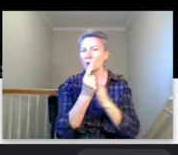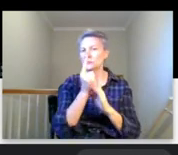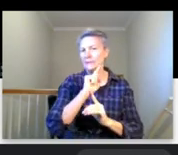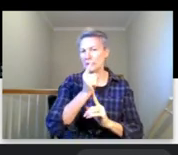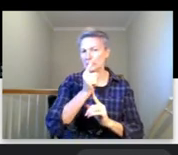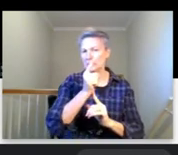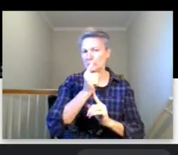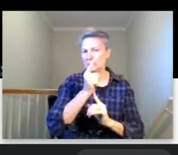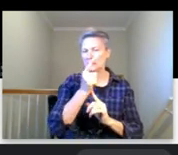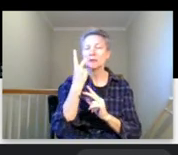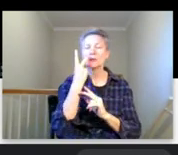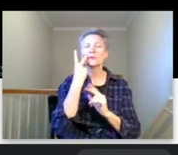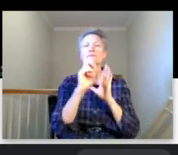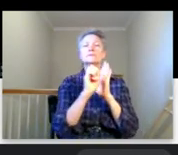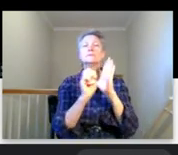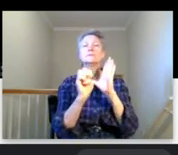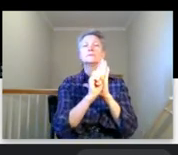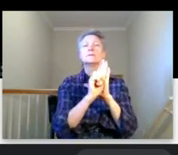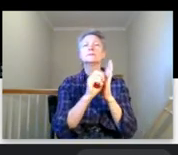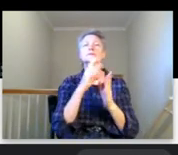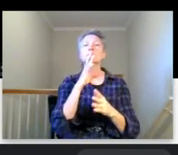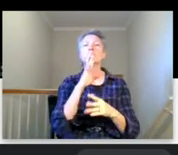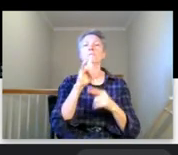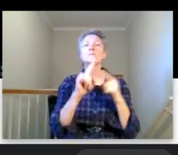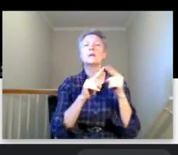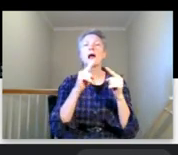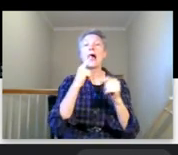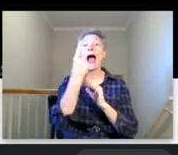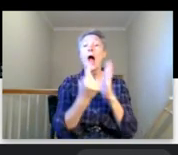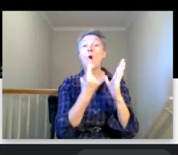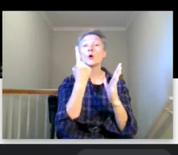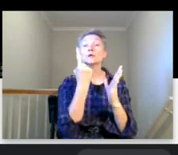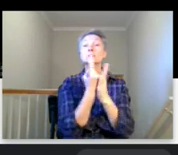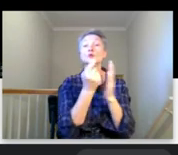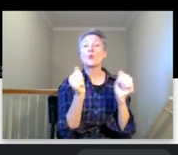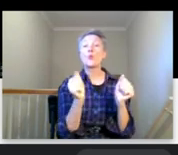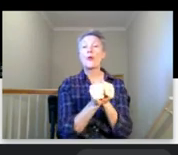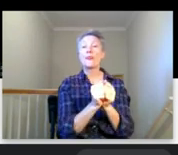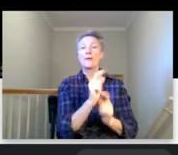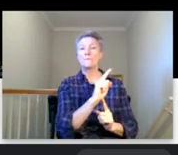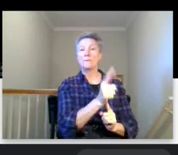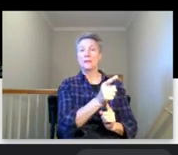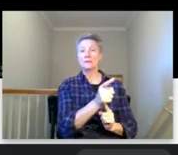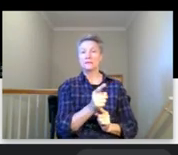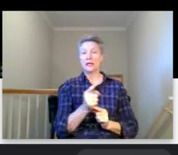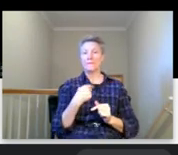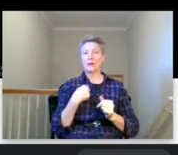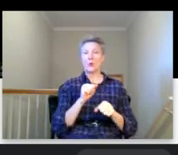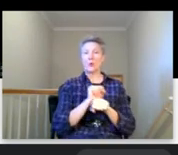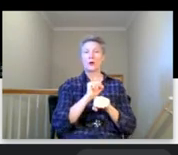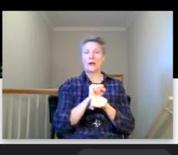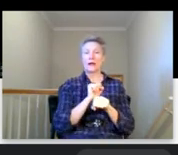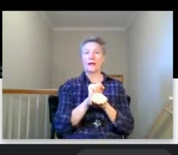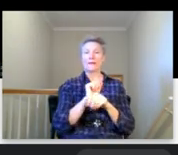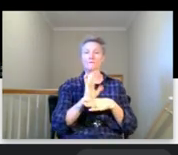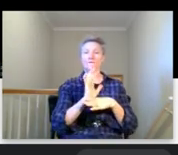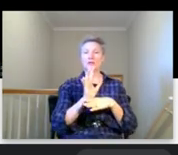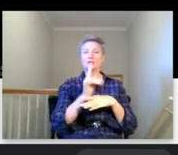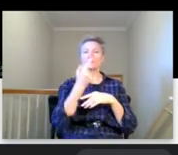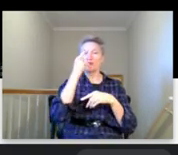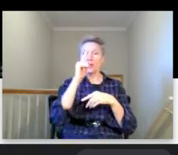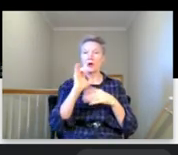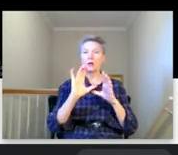Let's take a look at an example that talks about hours and minutes. So let's say that I've been working on videos for my